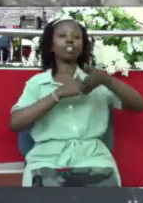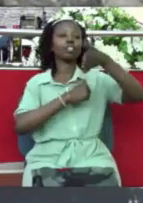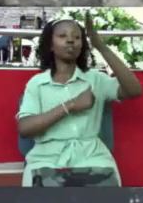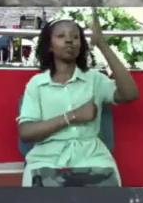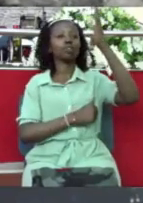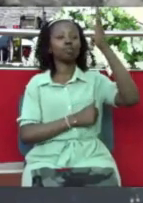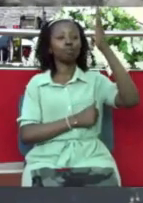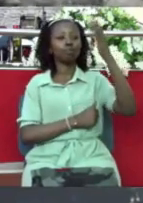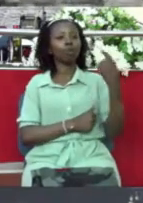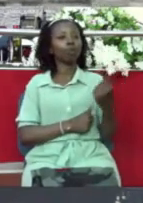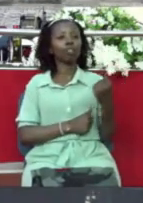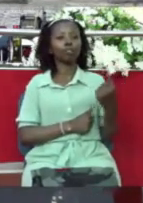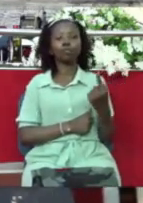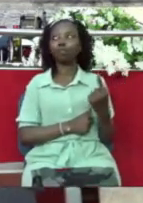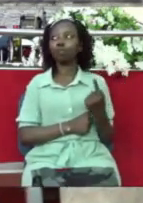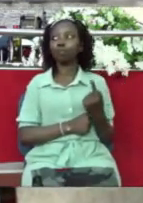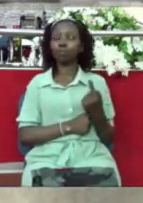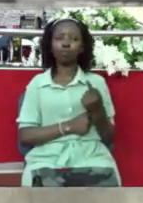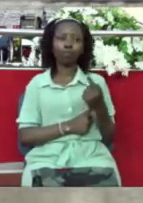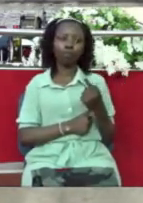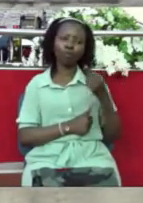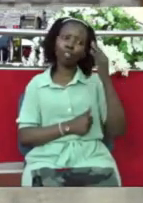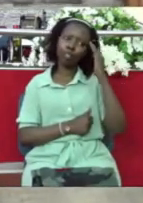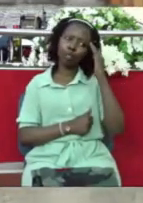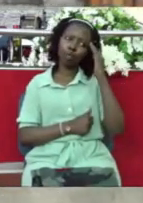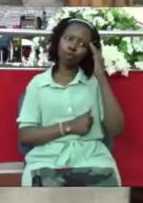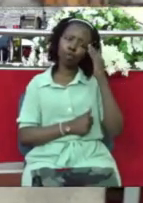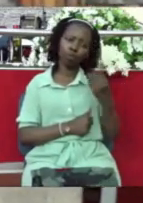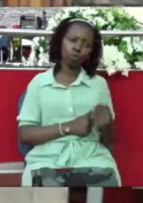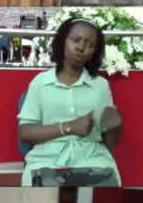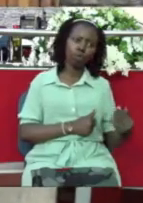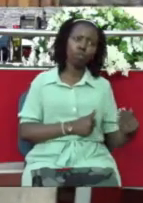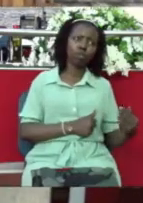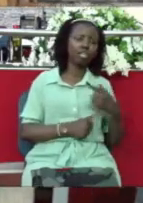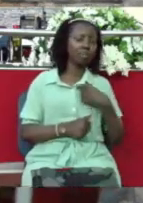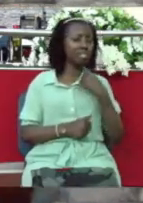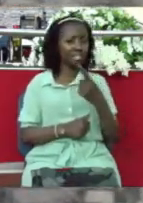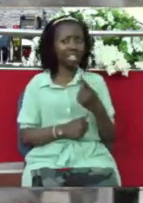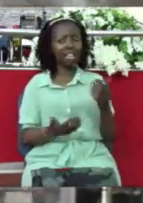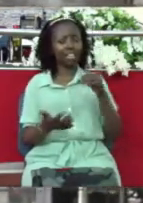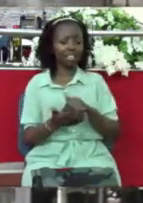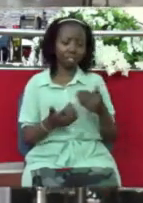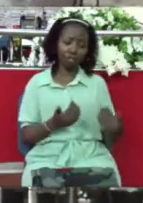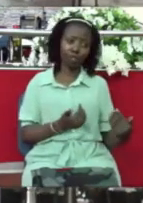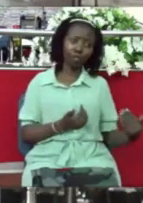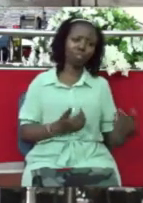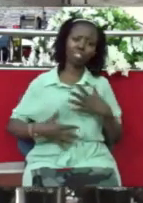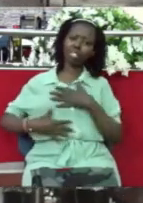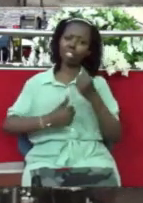Mungu. Do you know, children, and I've said about it, children watoto, trust